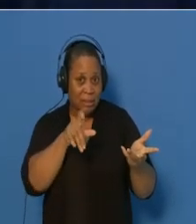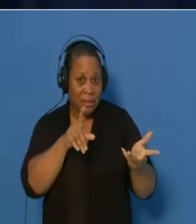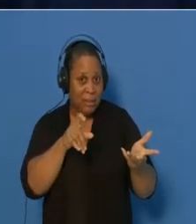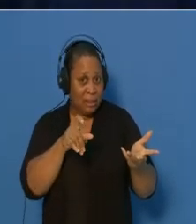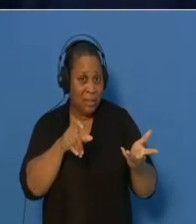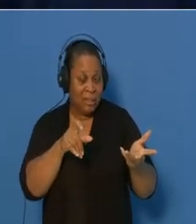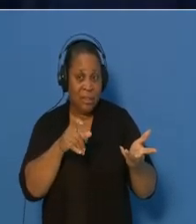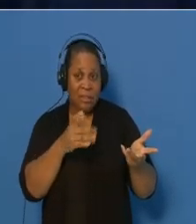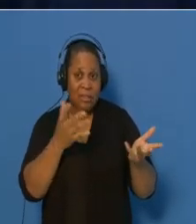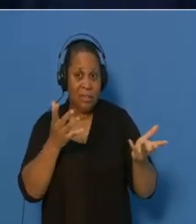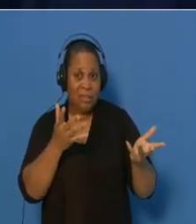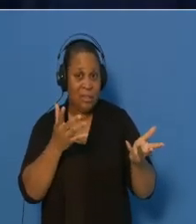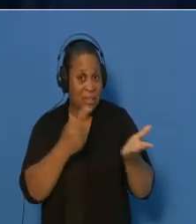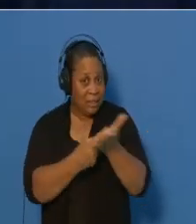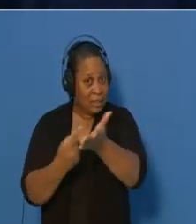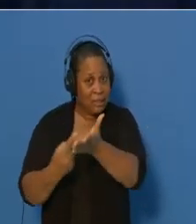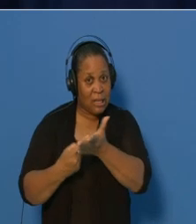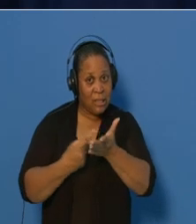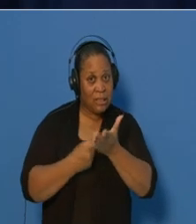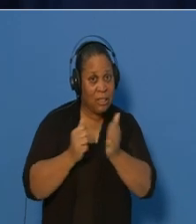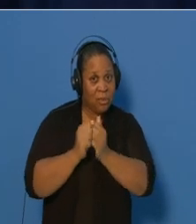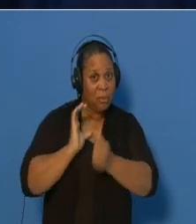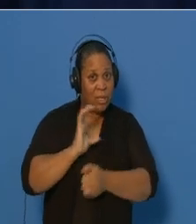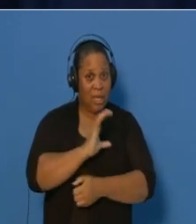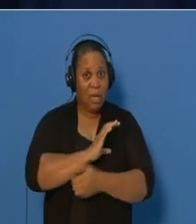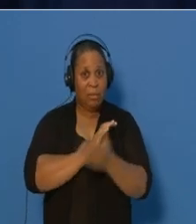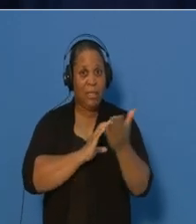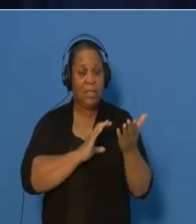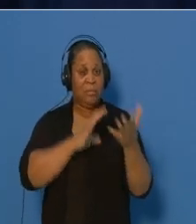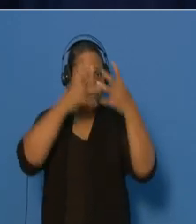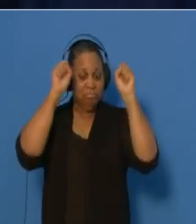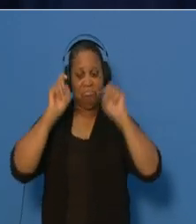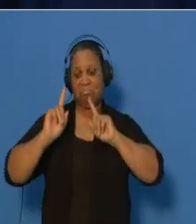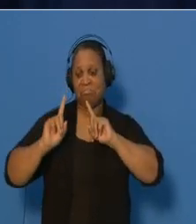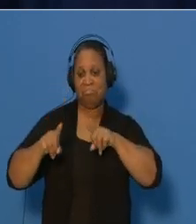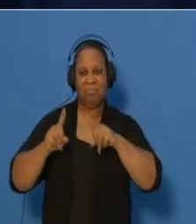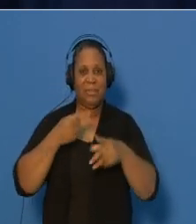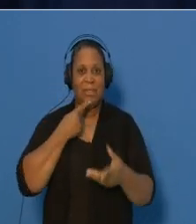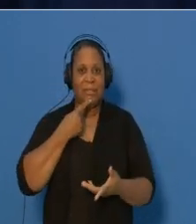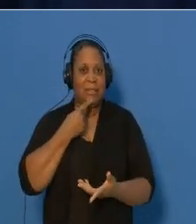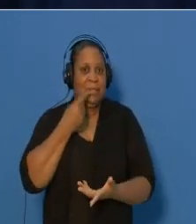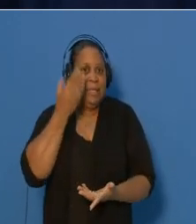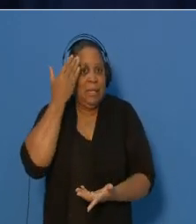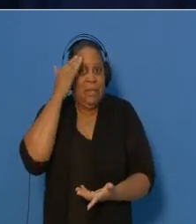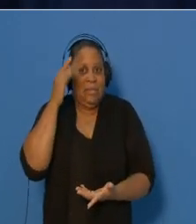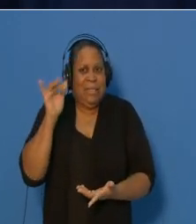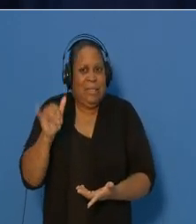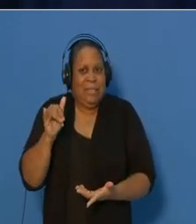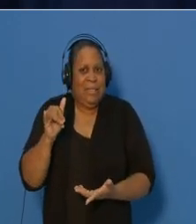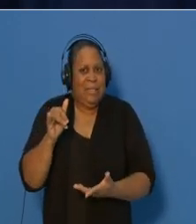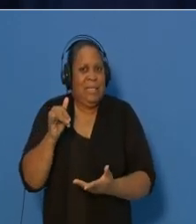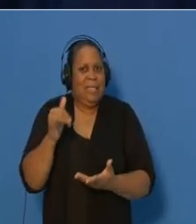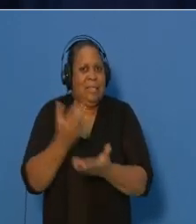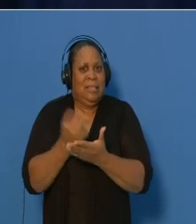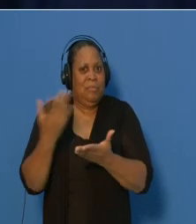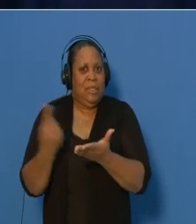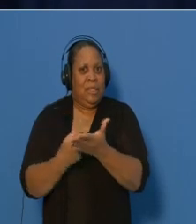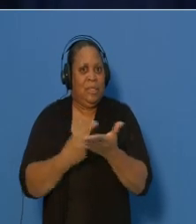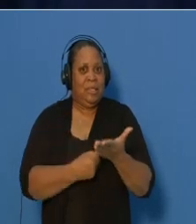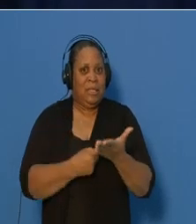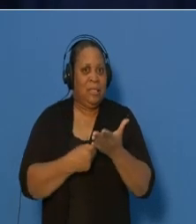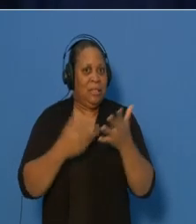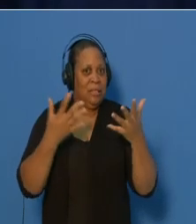are you discussing that with the Cabinet? I'm not entirely certain how you could understand that that's on the table if that's not something that has been